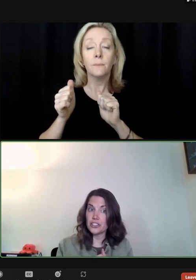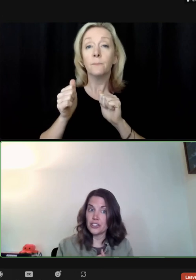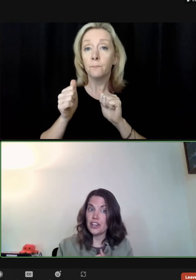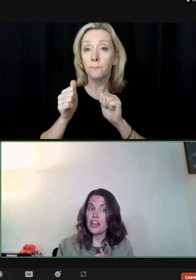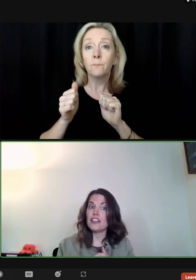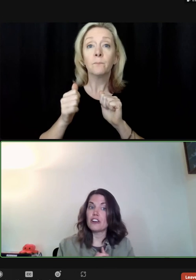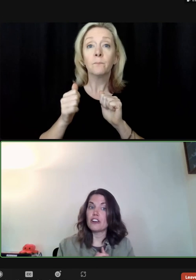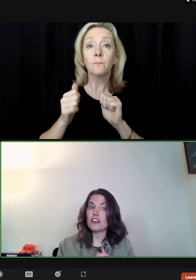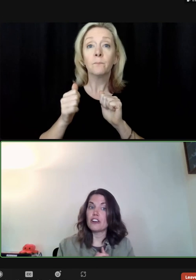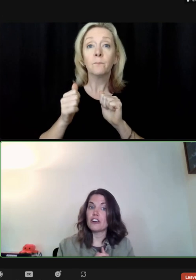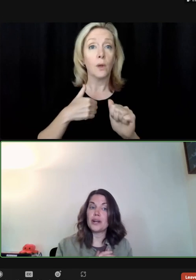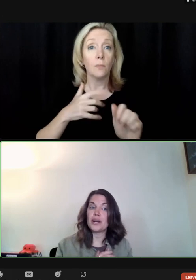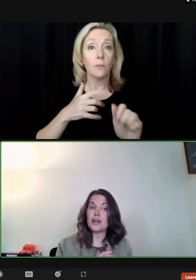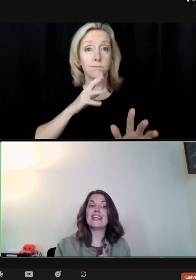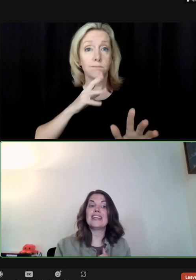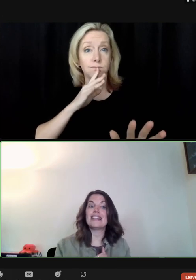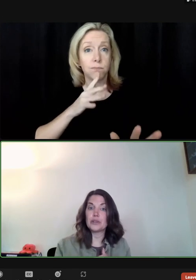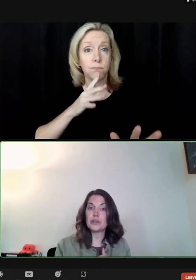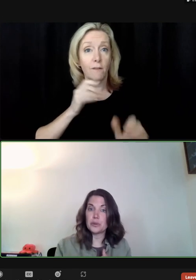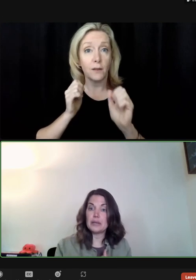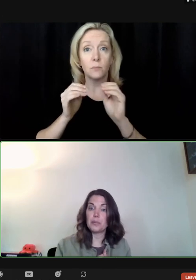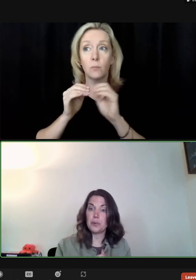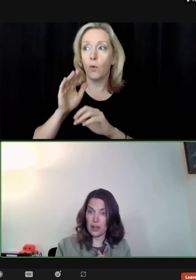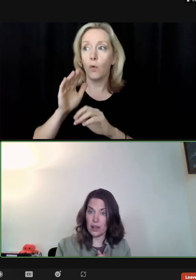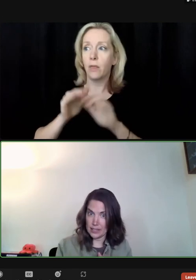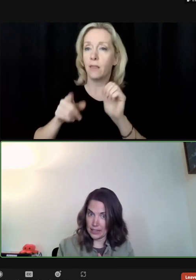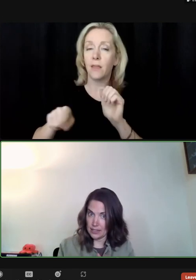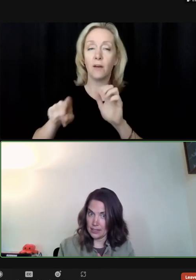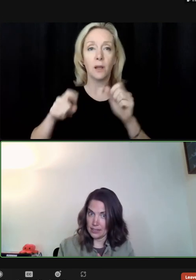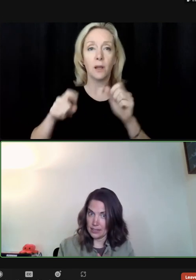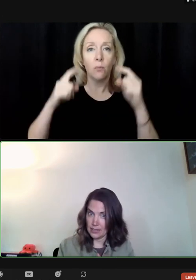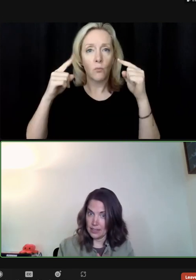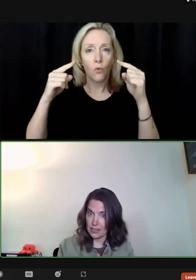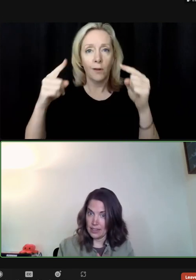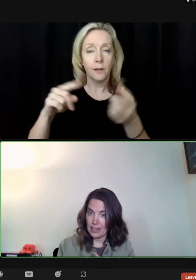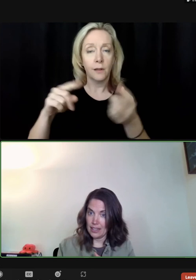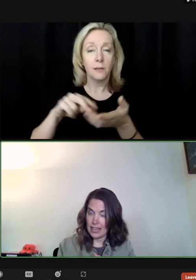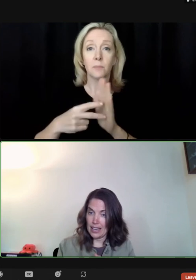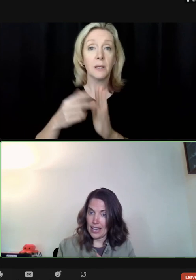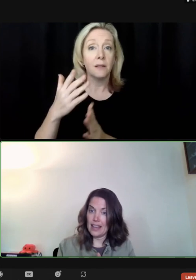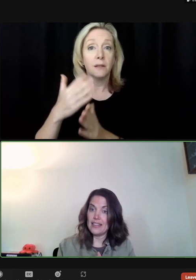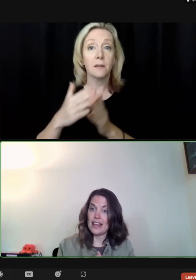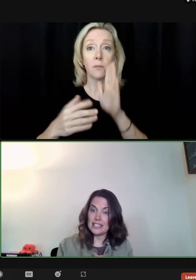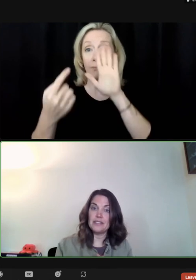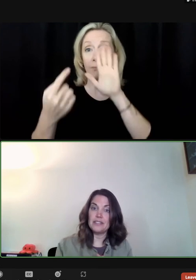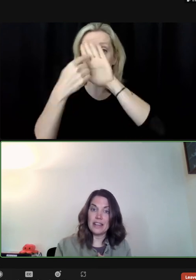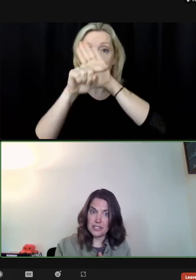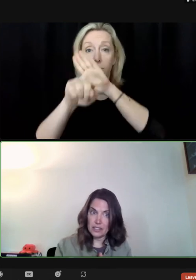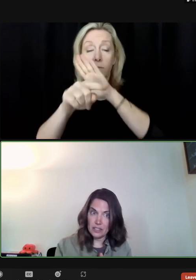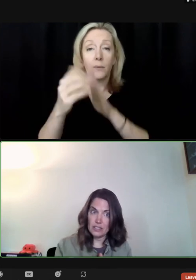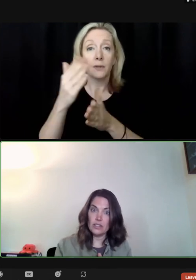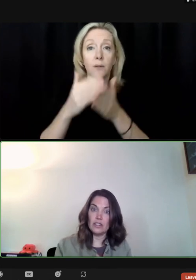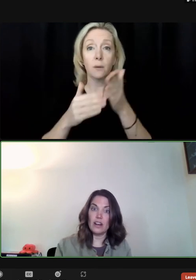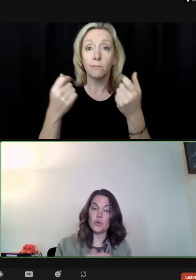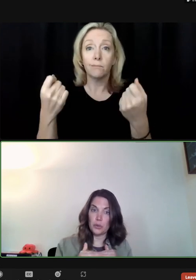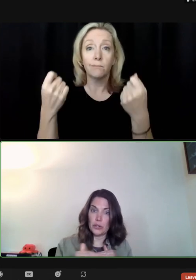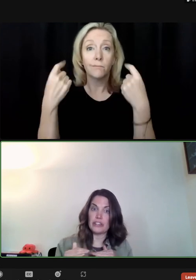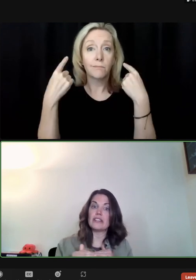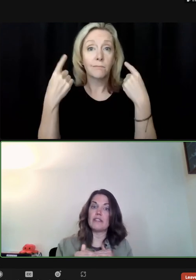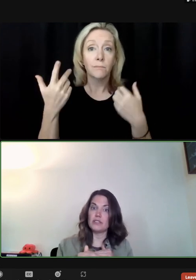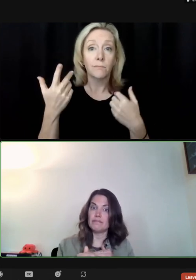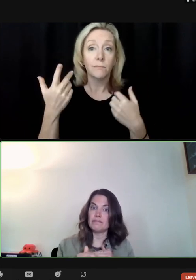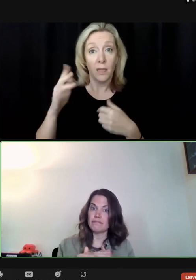talking faster than our students' brains can literally process. And that's if they have